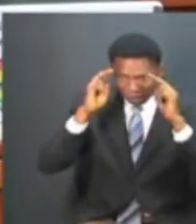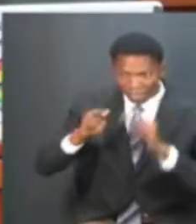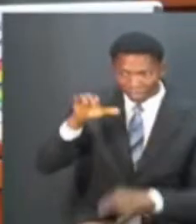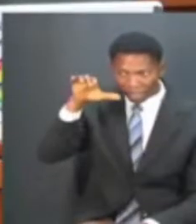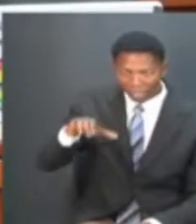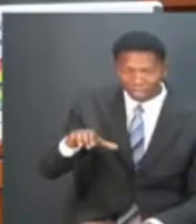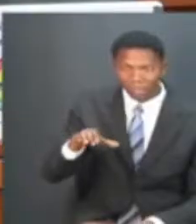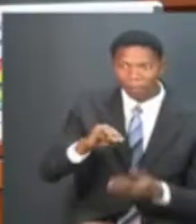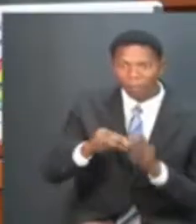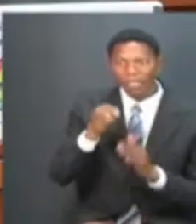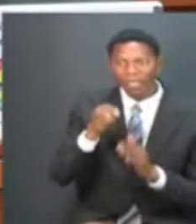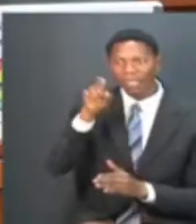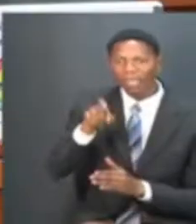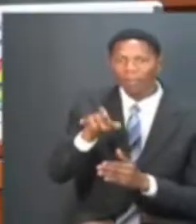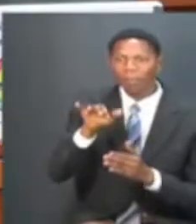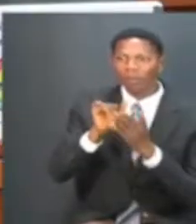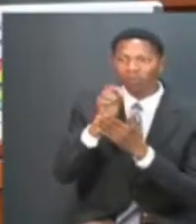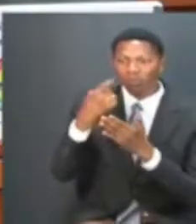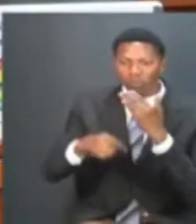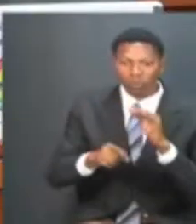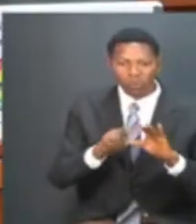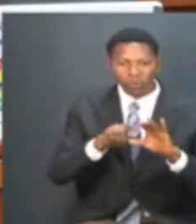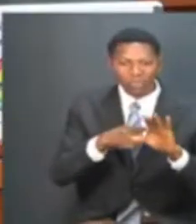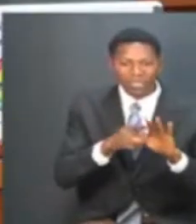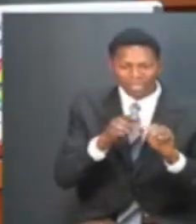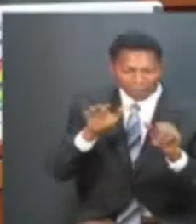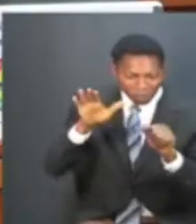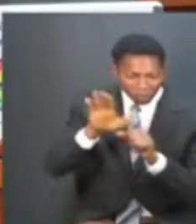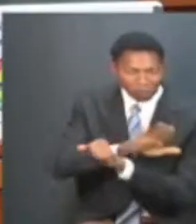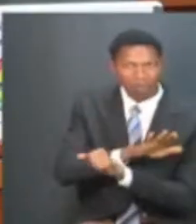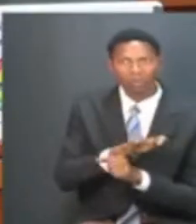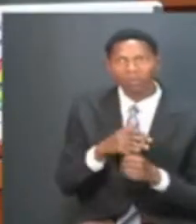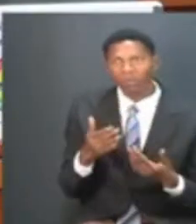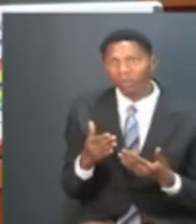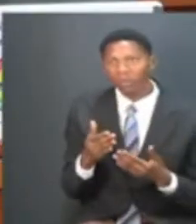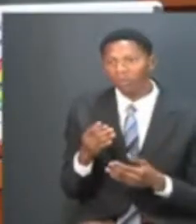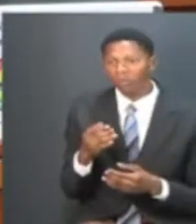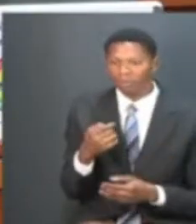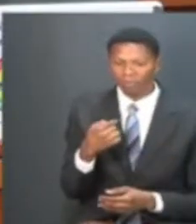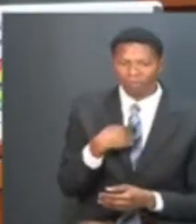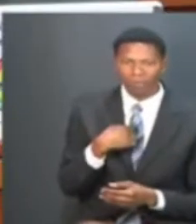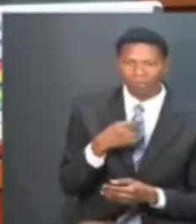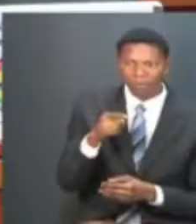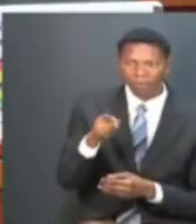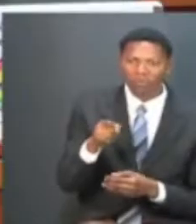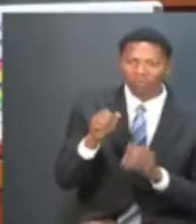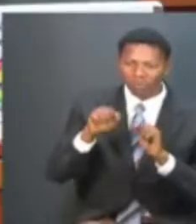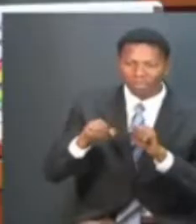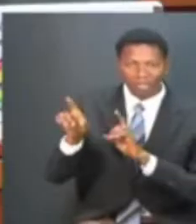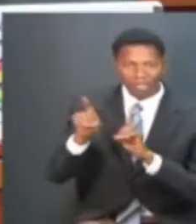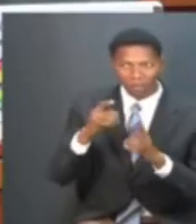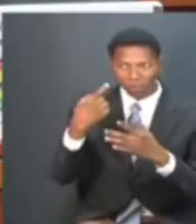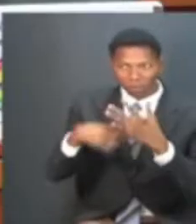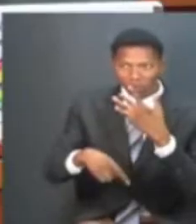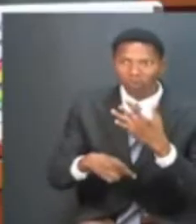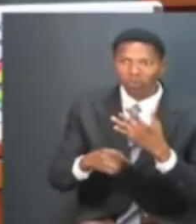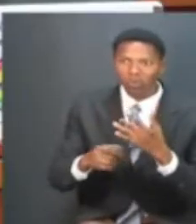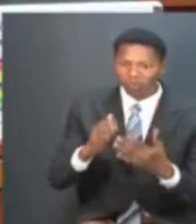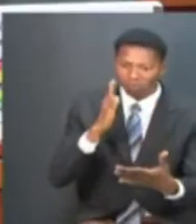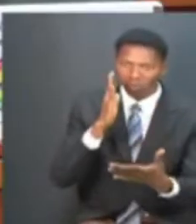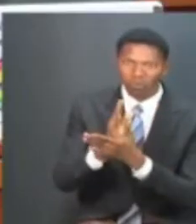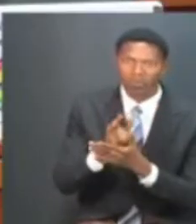think we need to begin to look at holistically what we can do to arrest this